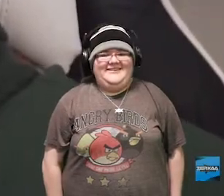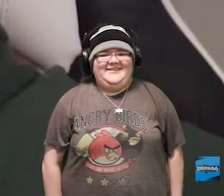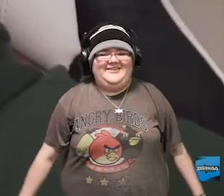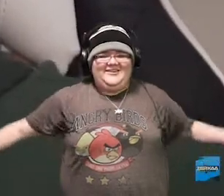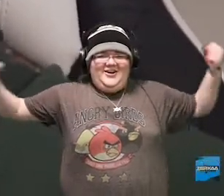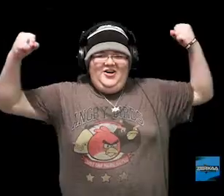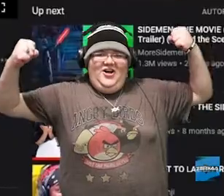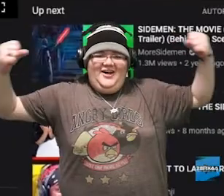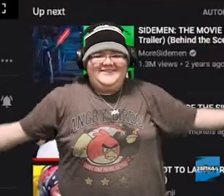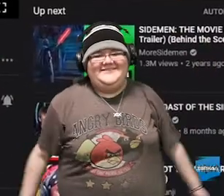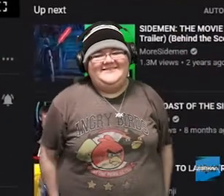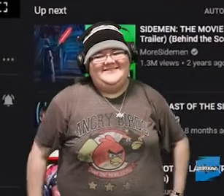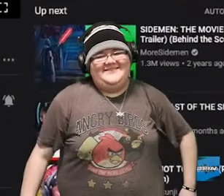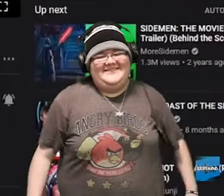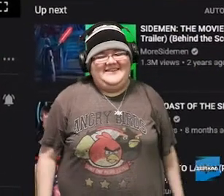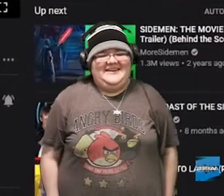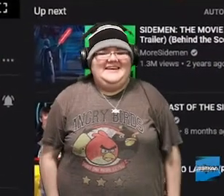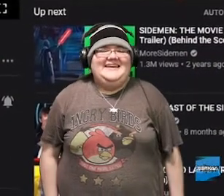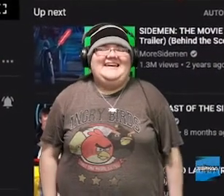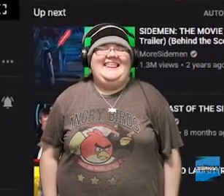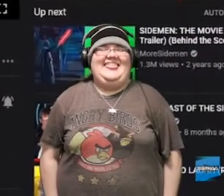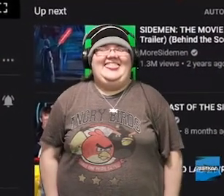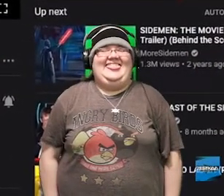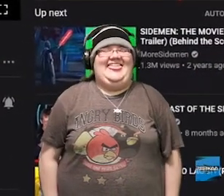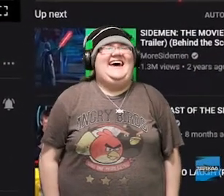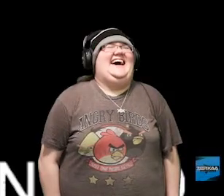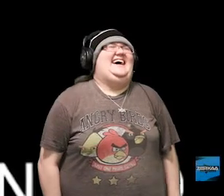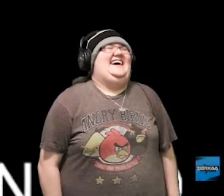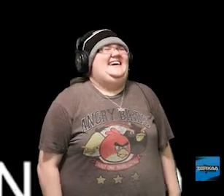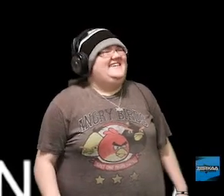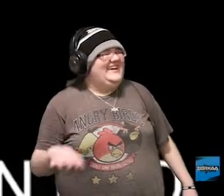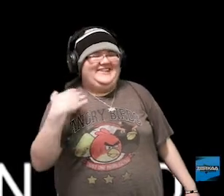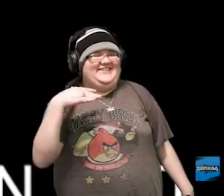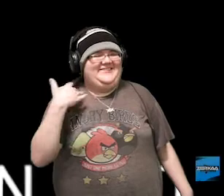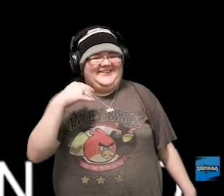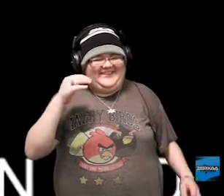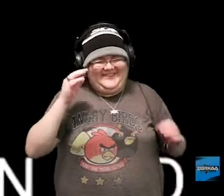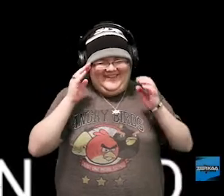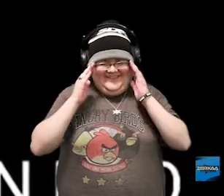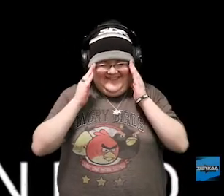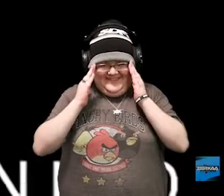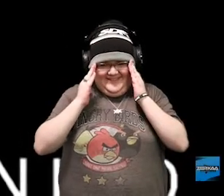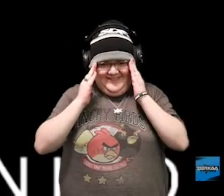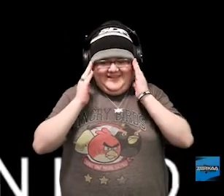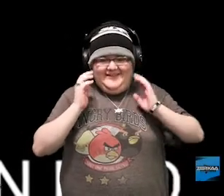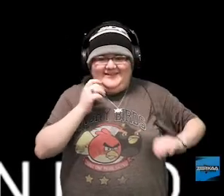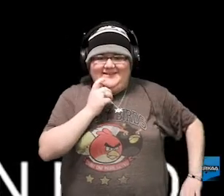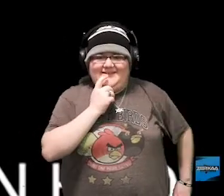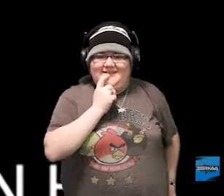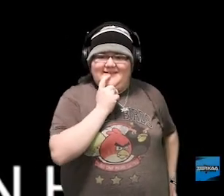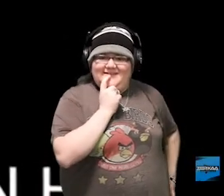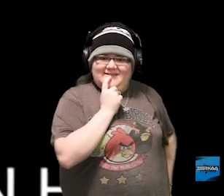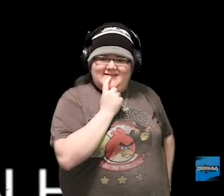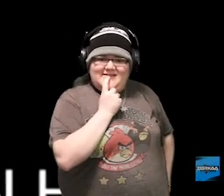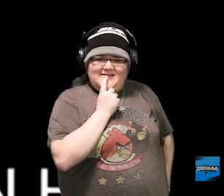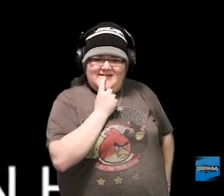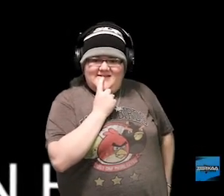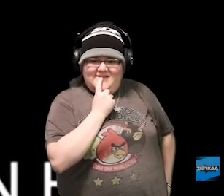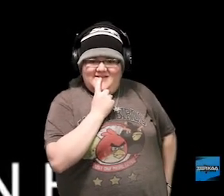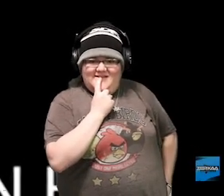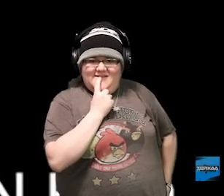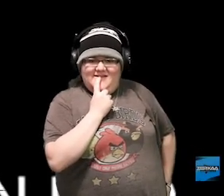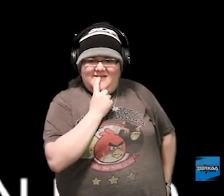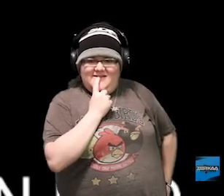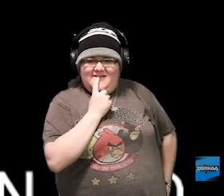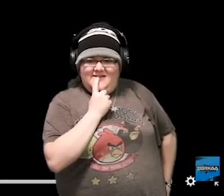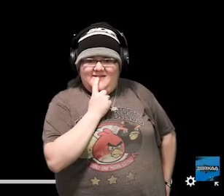daisy, old Vic, you know? But yeah, coming soon. As always, another Illuminate right there. So I was thinking, yes, how would the brand Bassett back a sound if it had a guitar solo? I